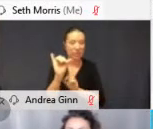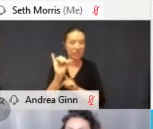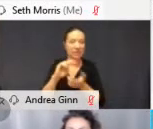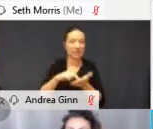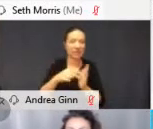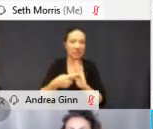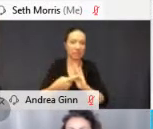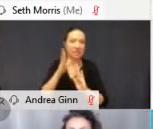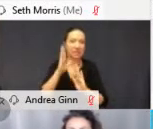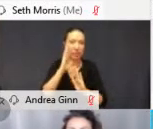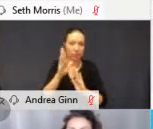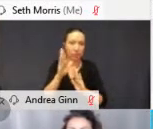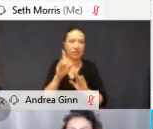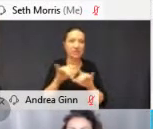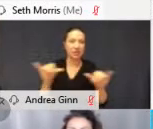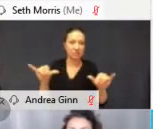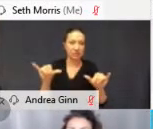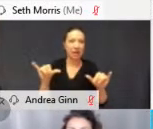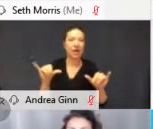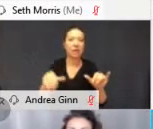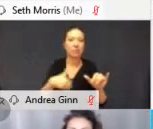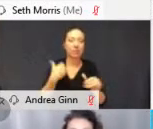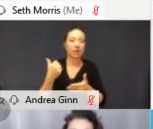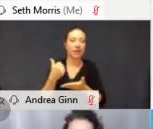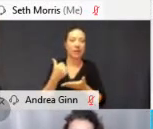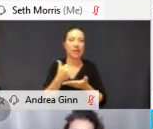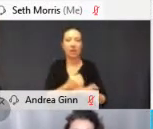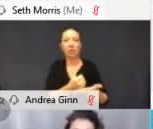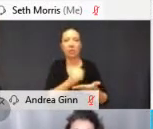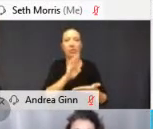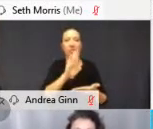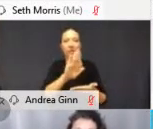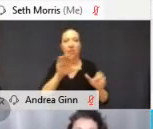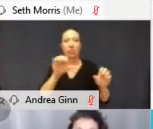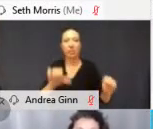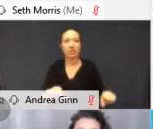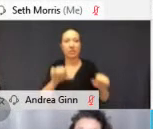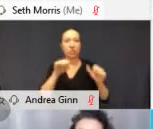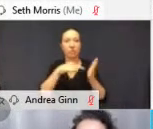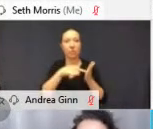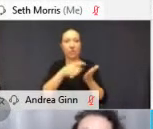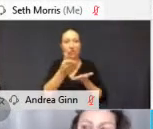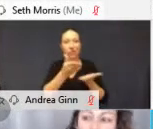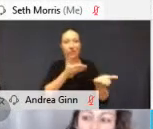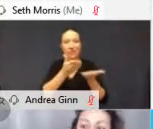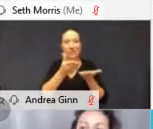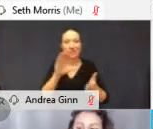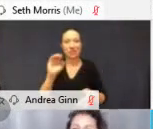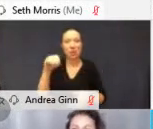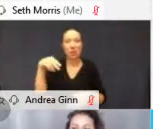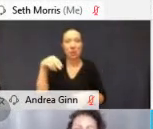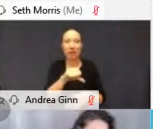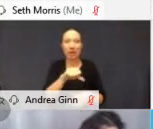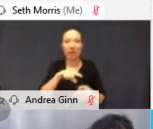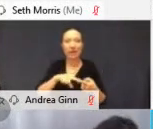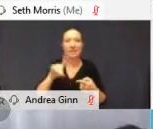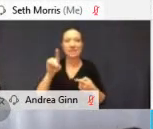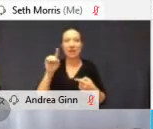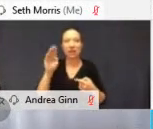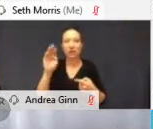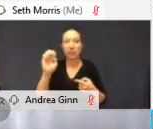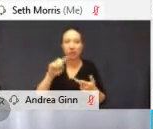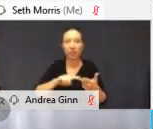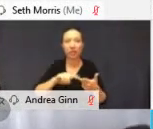also tackle their affordability when they're getting services, lowering their copays, lowering their deductibles, and lowering